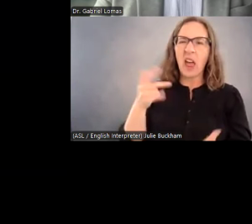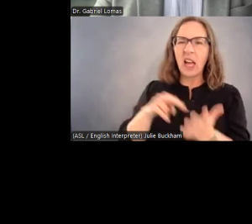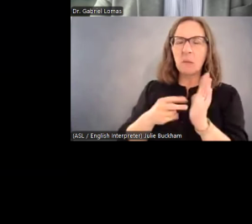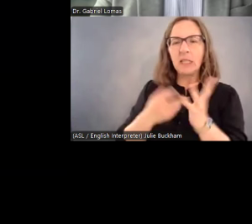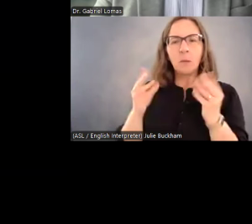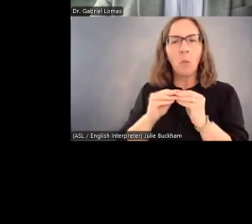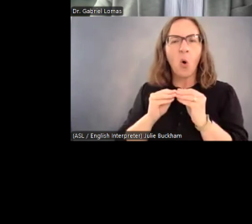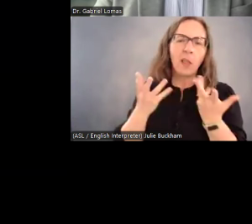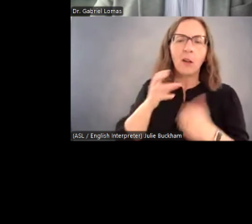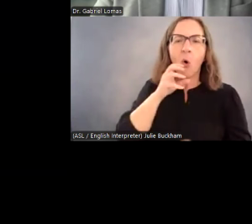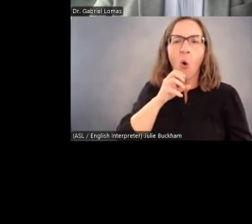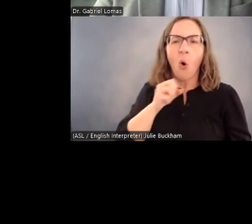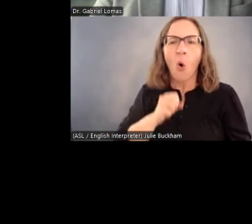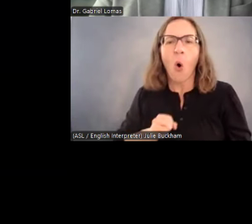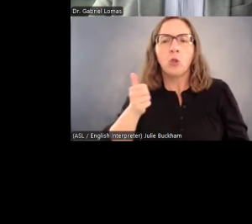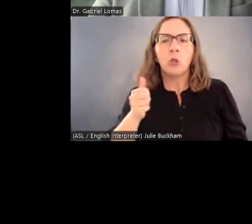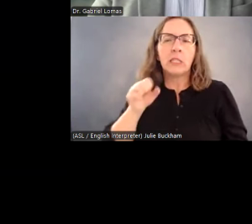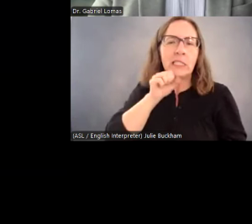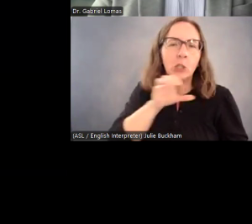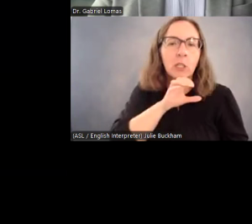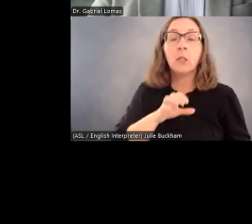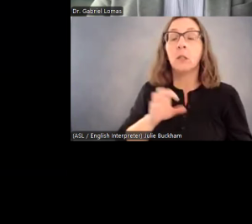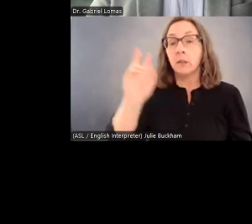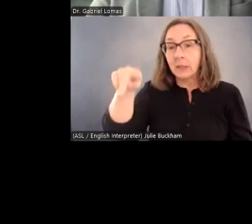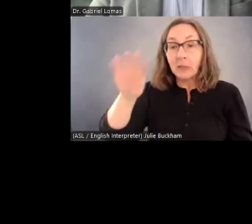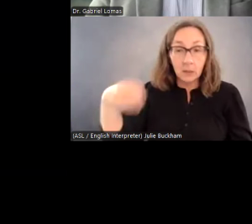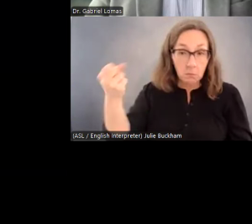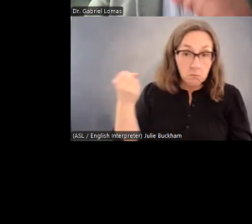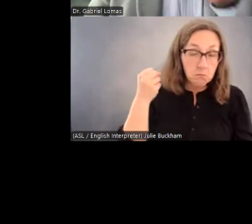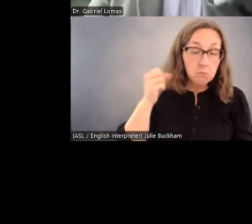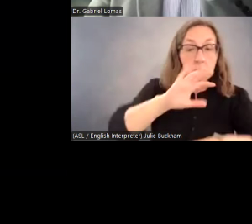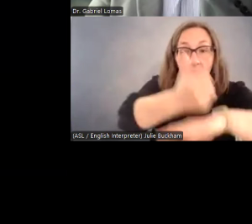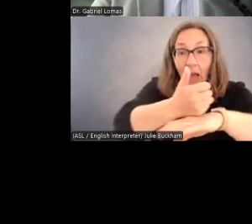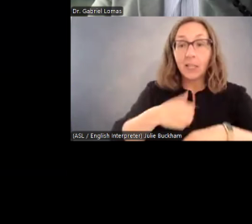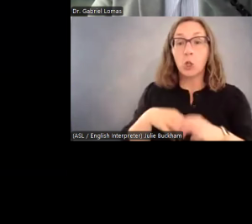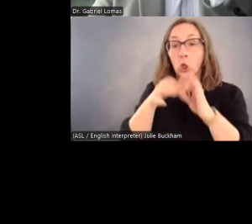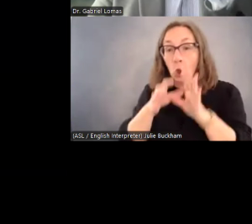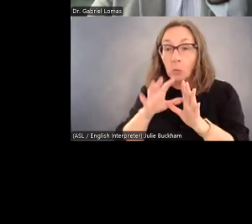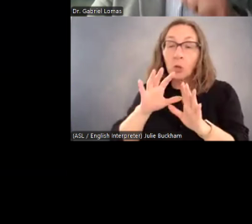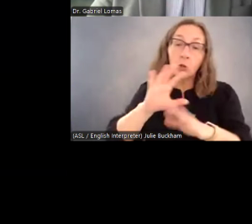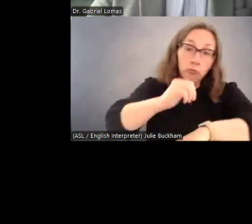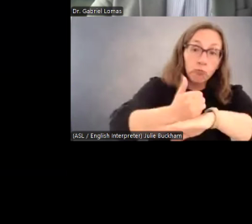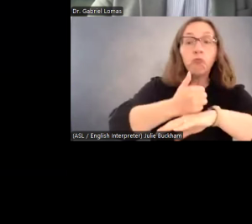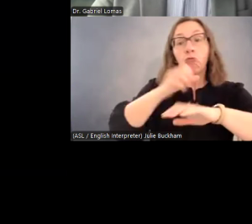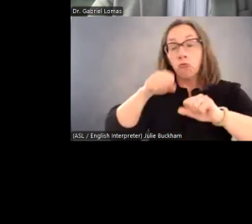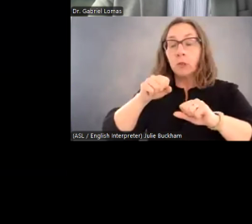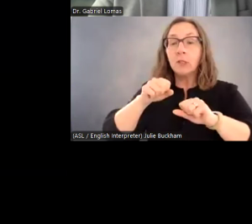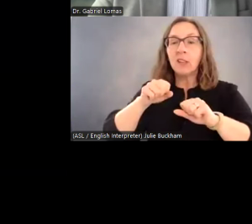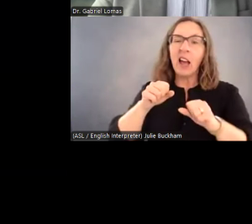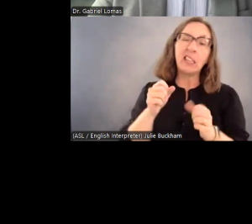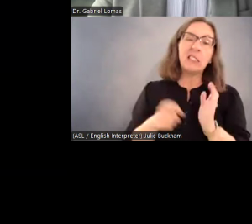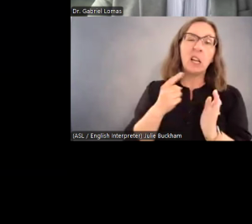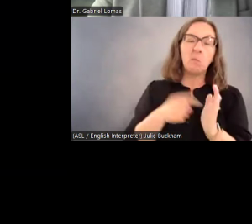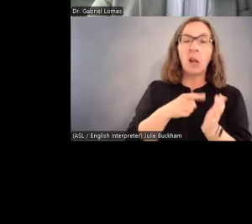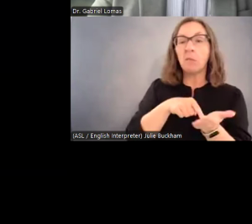loss. Video phones would be provided, interpreters and other accommodations. And then there were some damages paid. So this